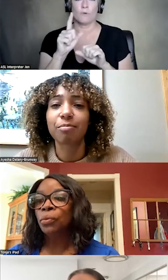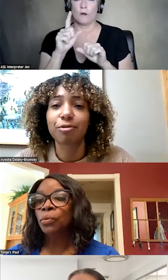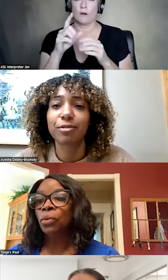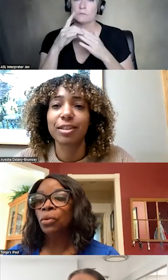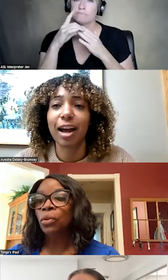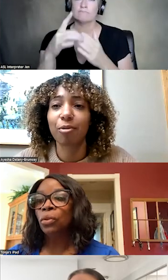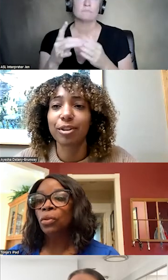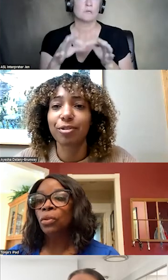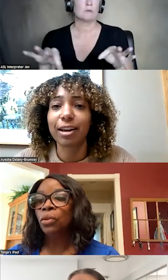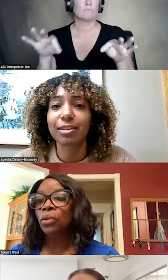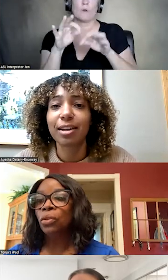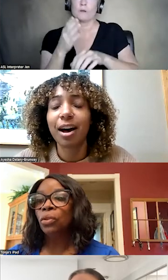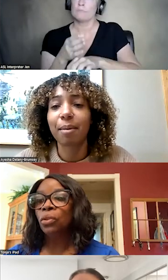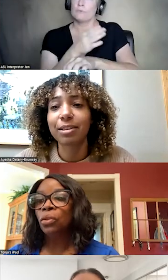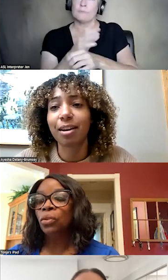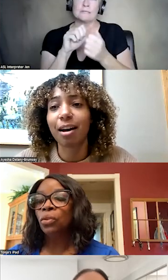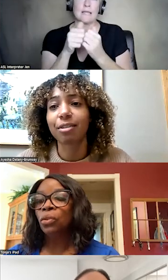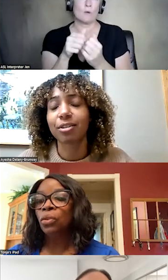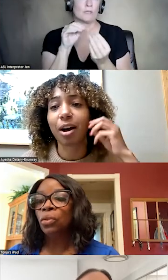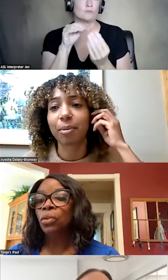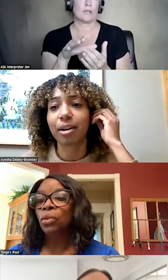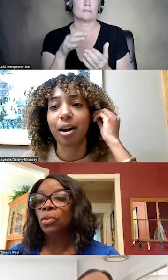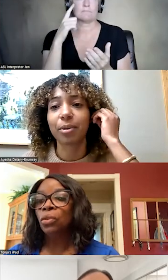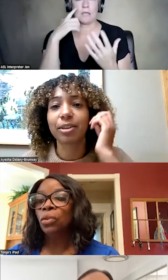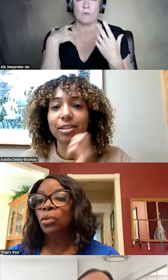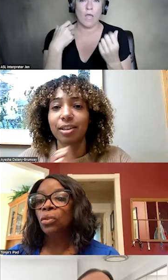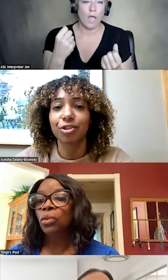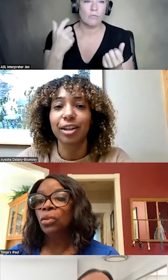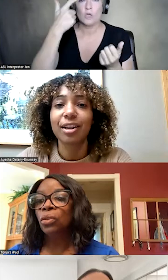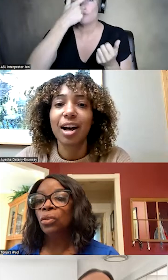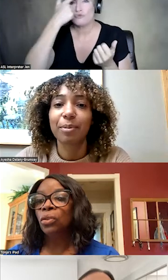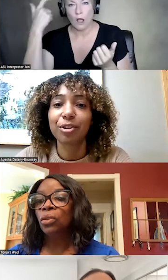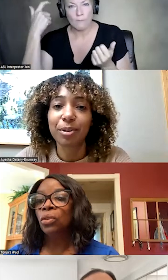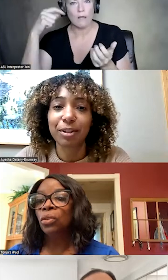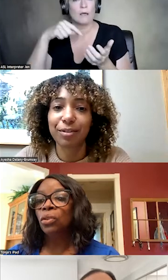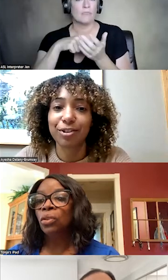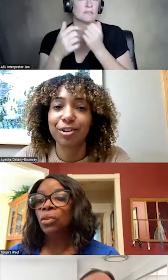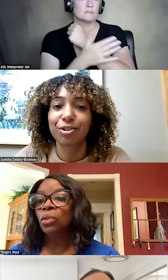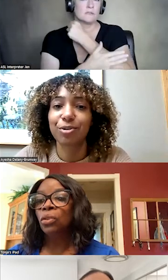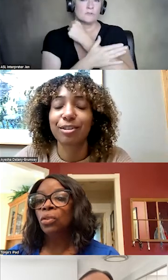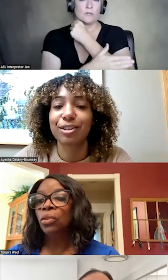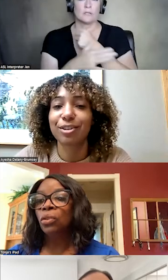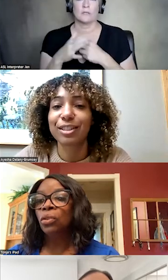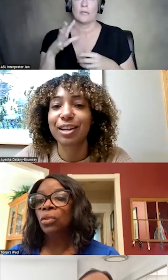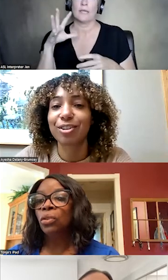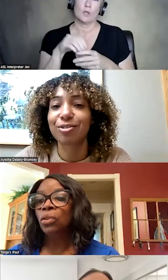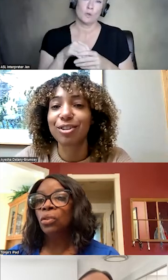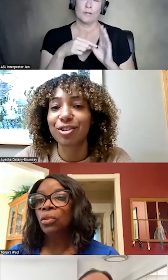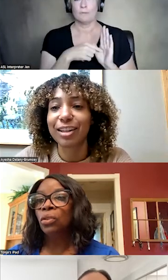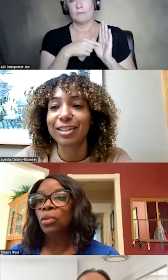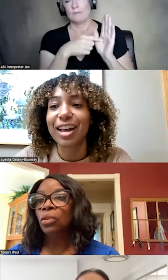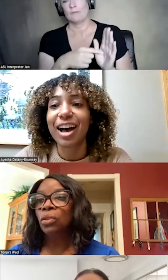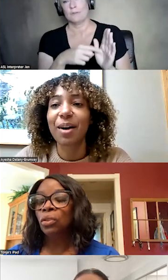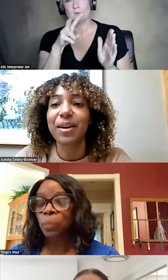important improvements in how we address mental health and trauma in this country, including being featured in the 2003 State of the